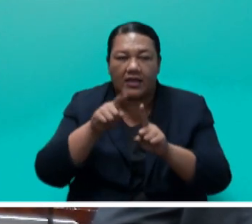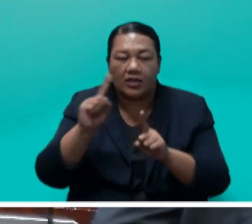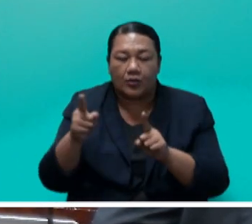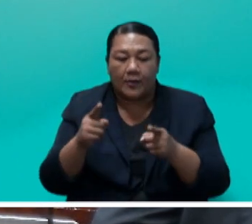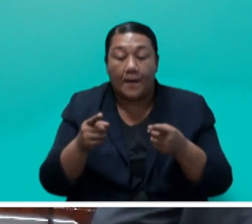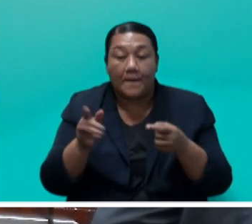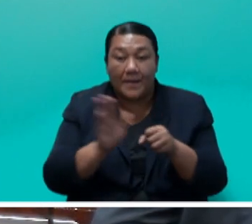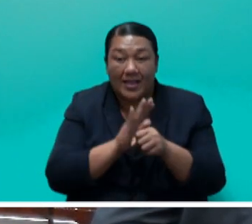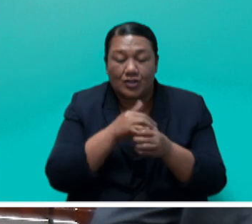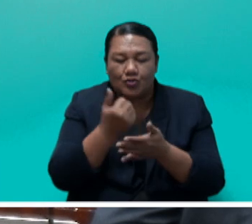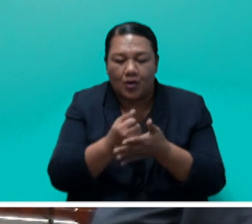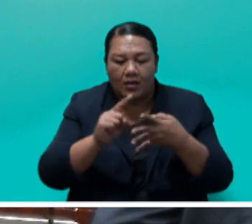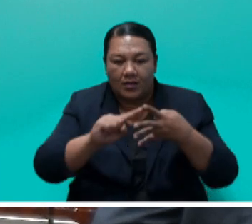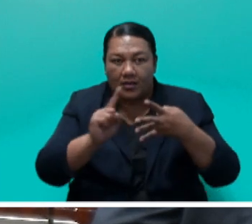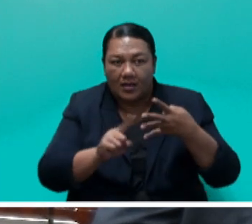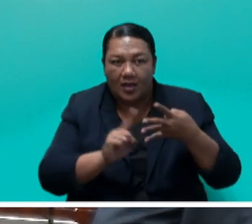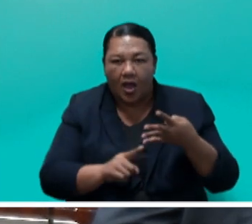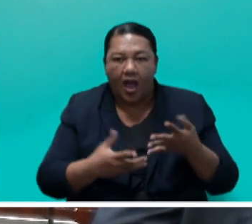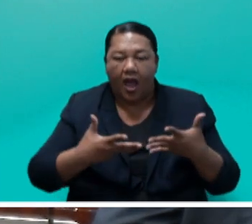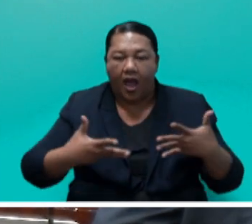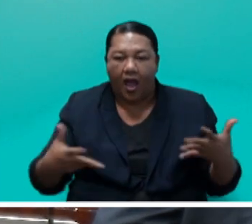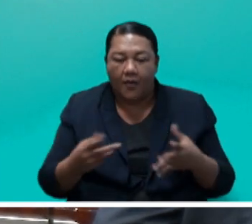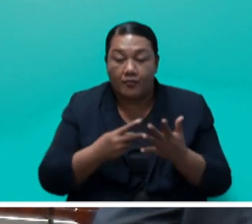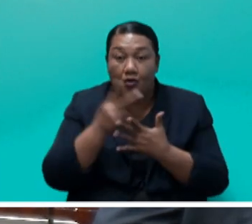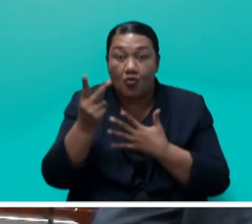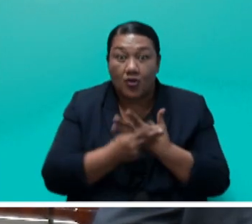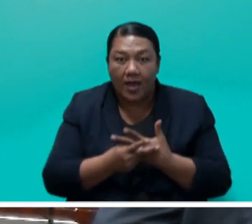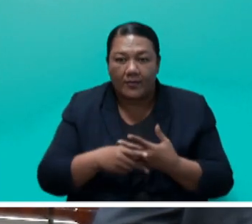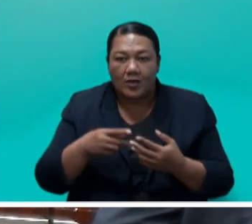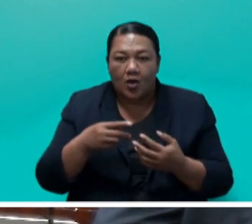on GHG emissions.